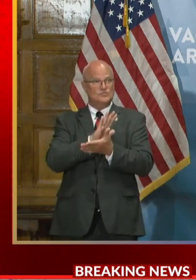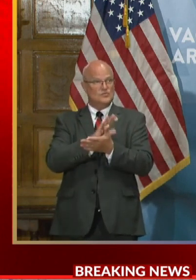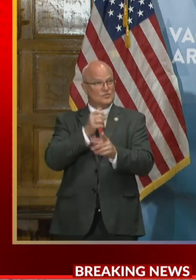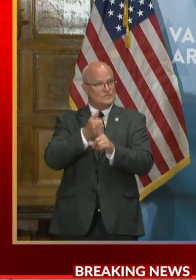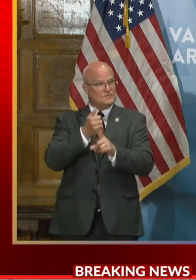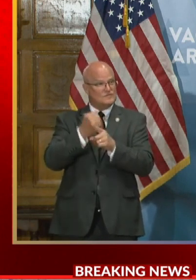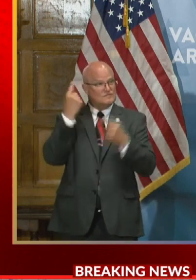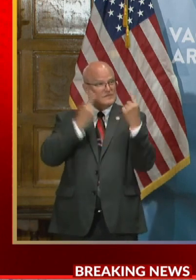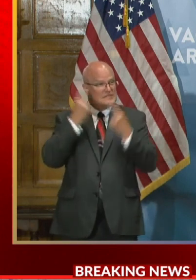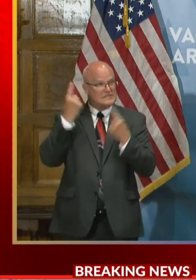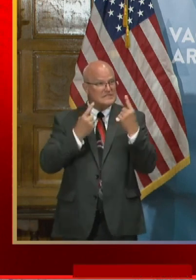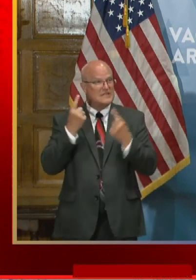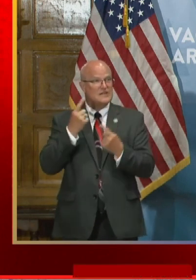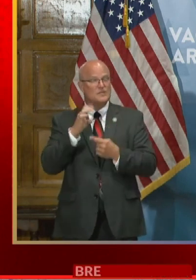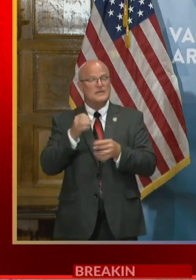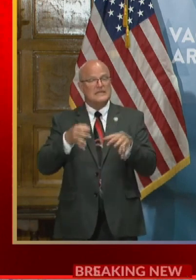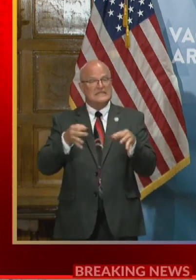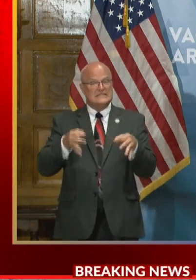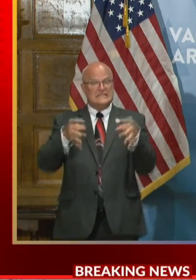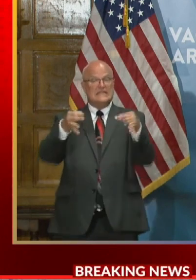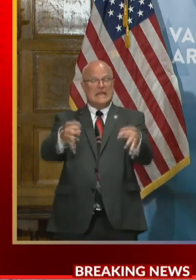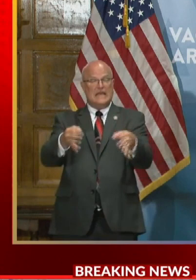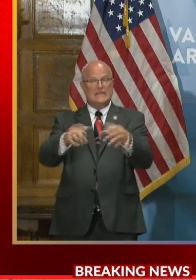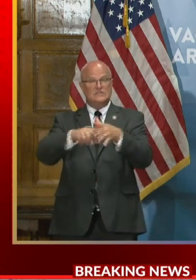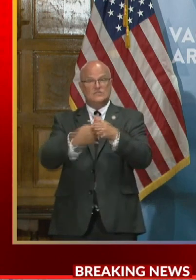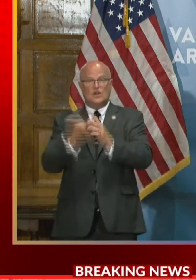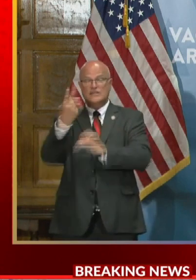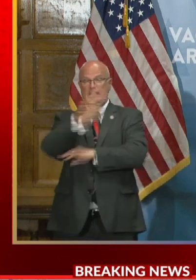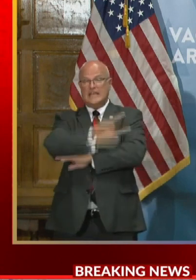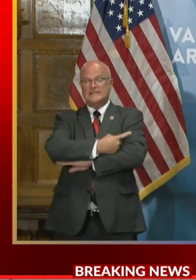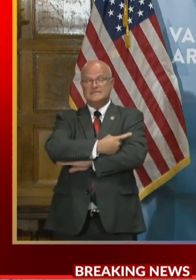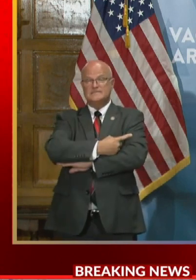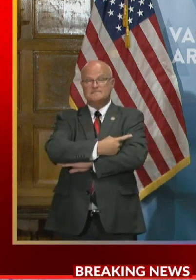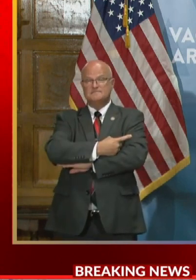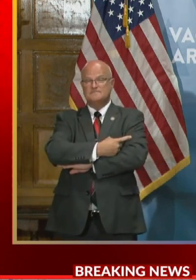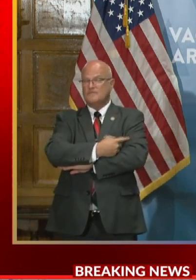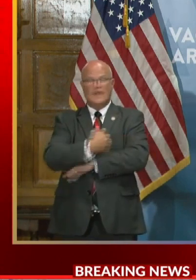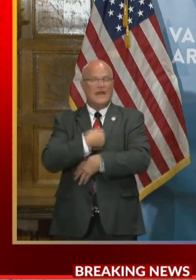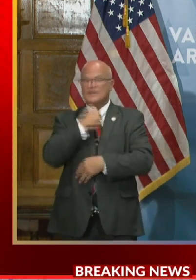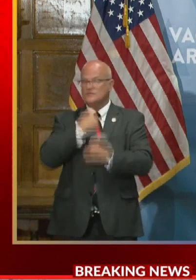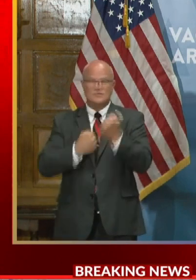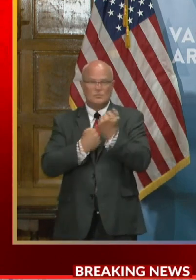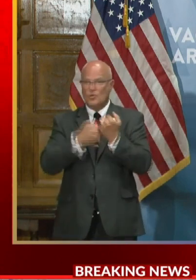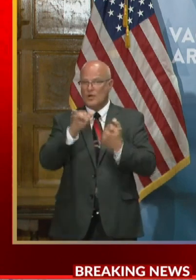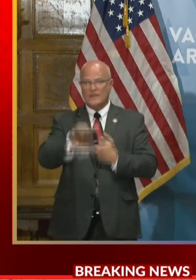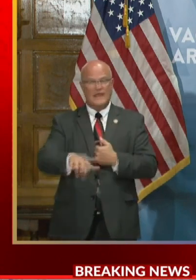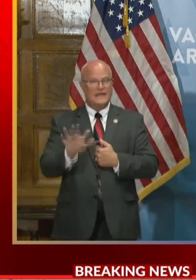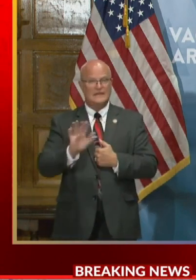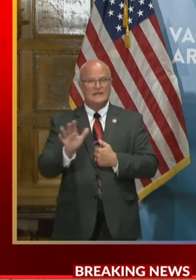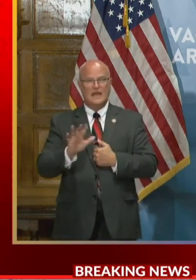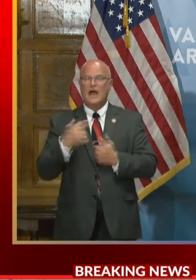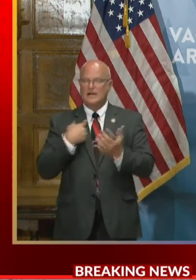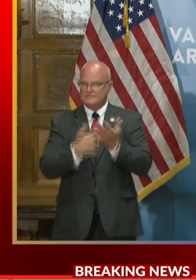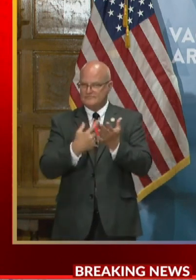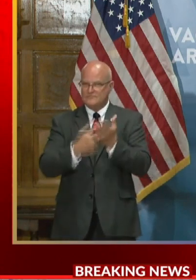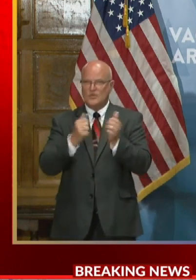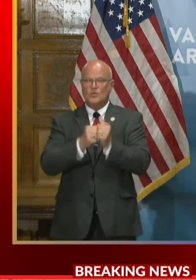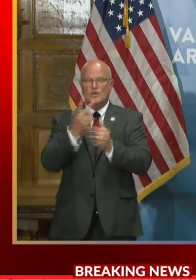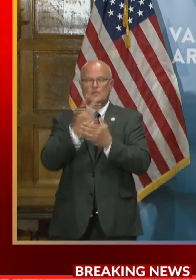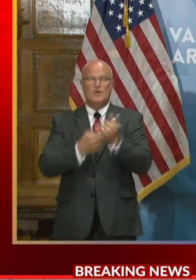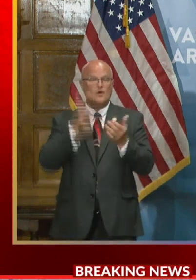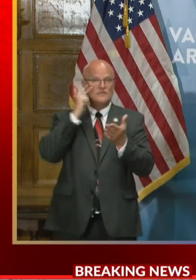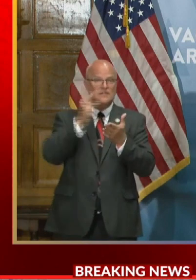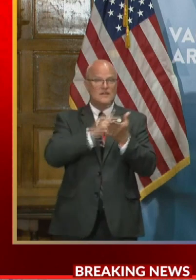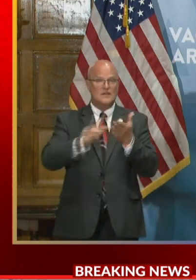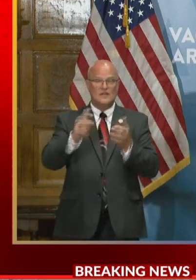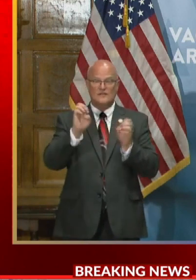be considered to be delayed, I'm not in favor of that. I've discussed this with both Secretary